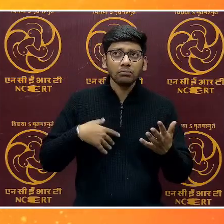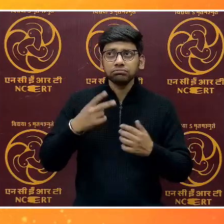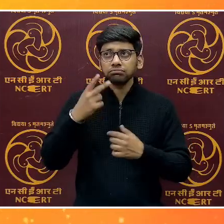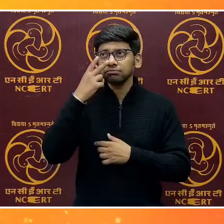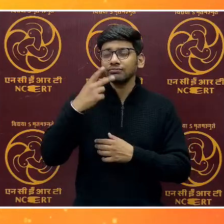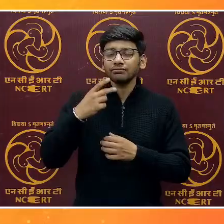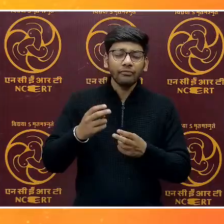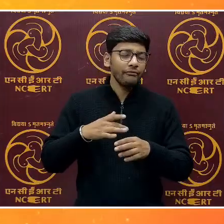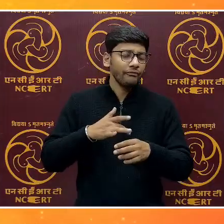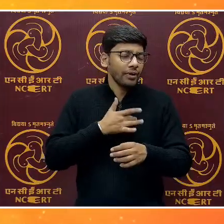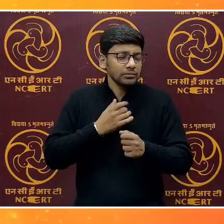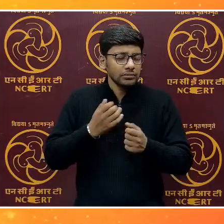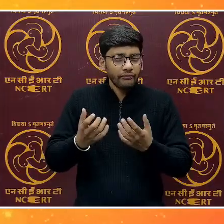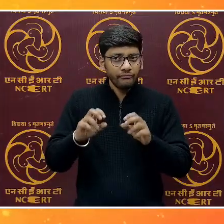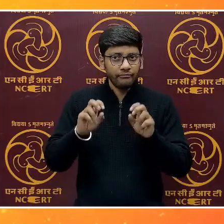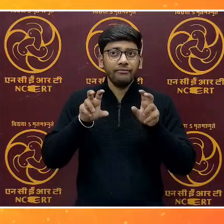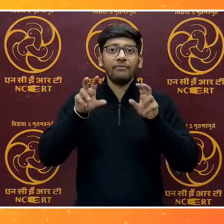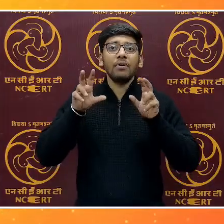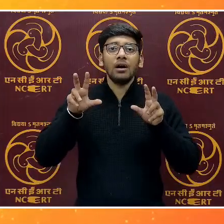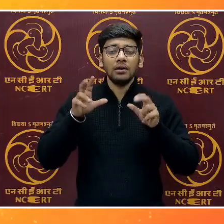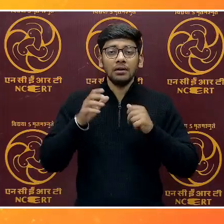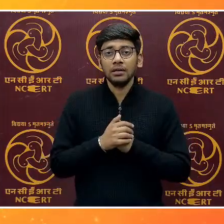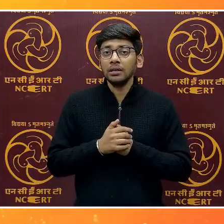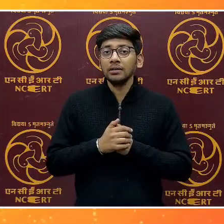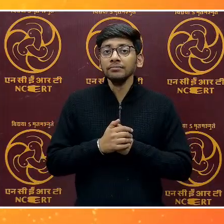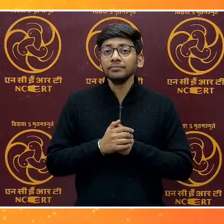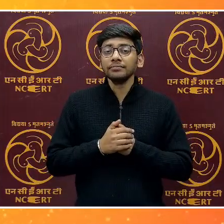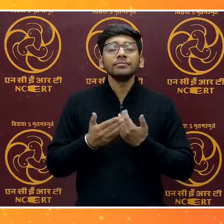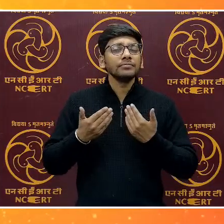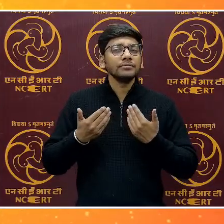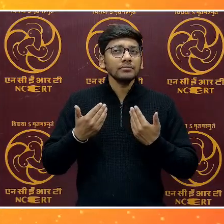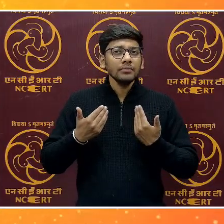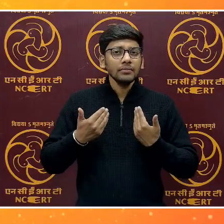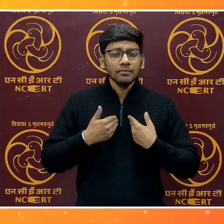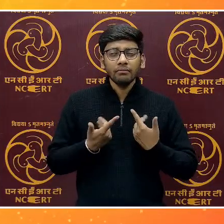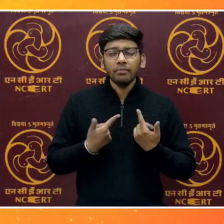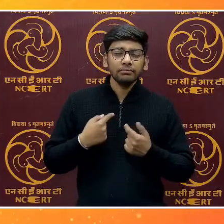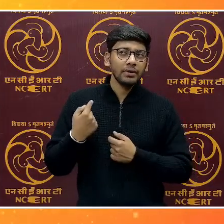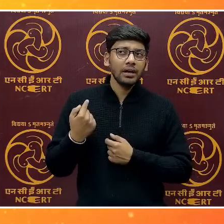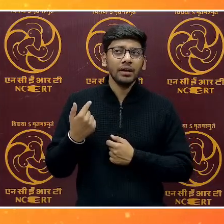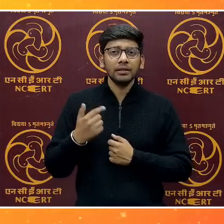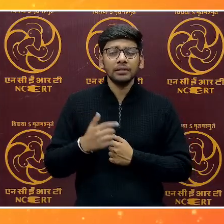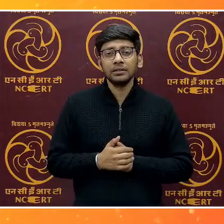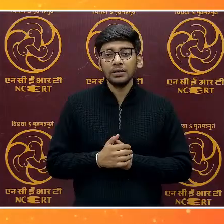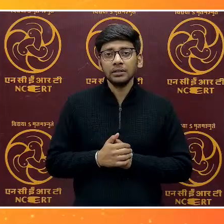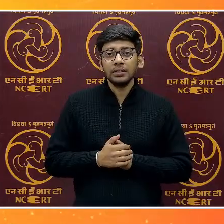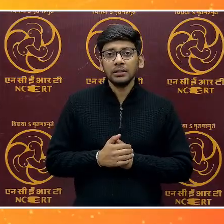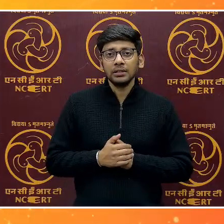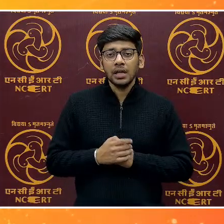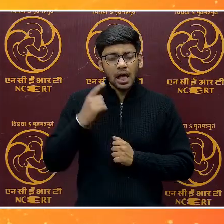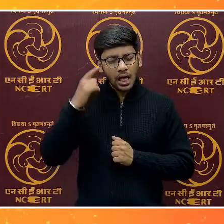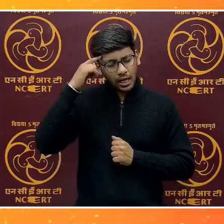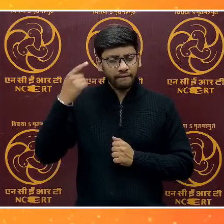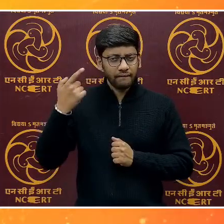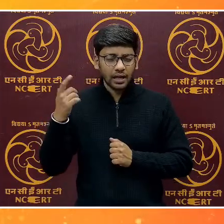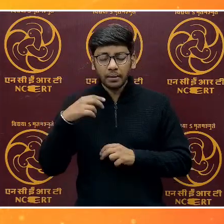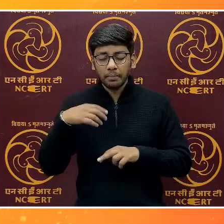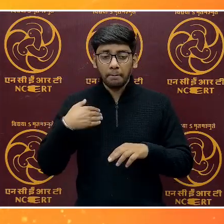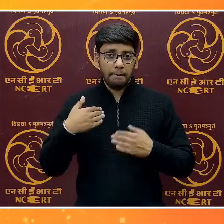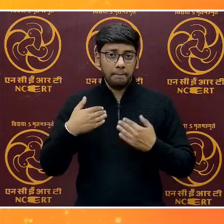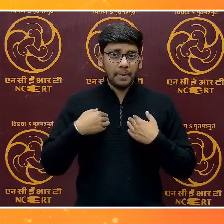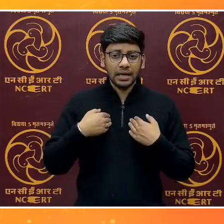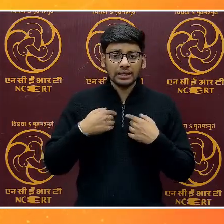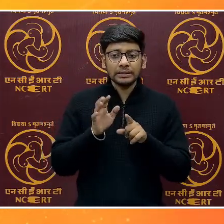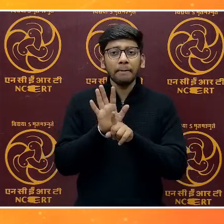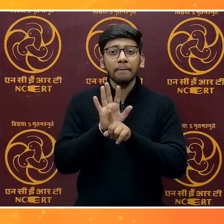sight. Absolutely. Right. And what about me? When I see, a peacock. Lovely. Then,